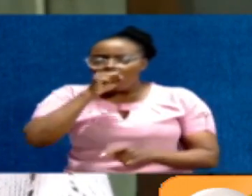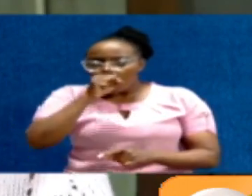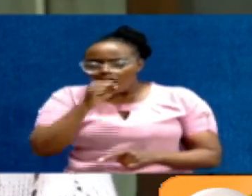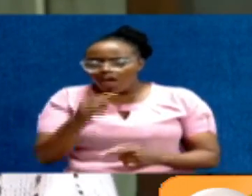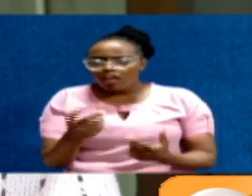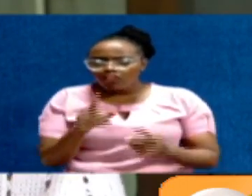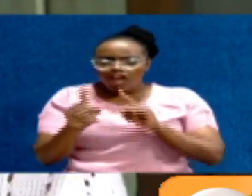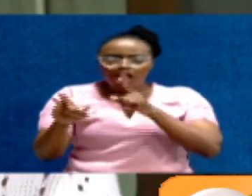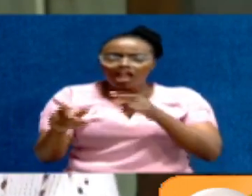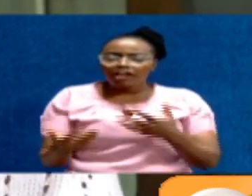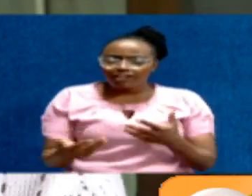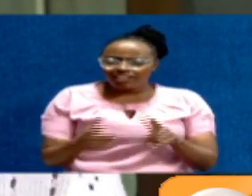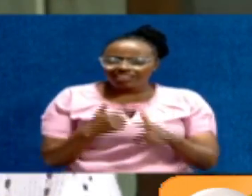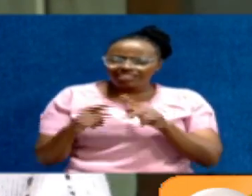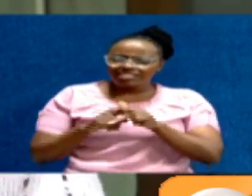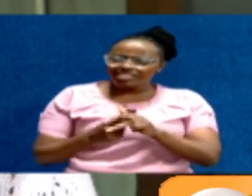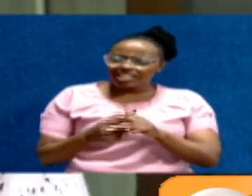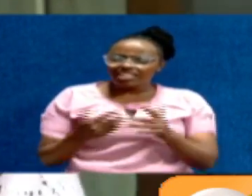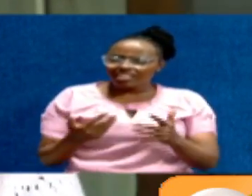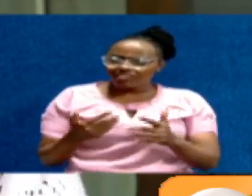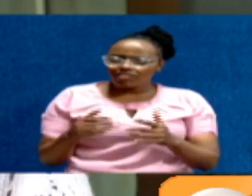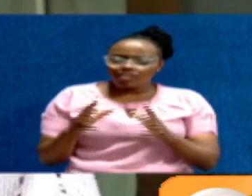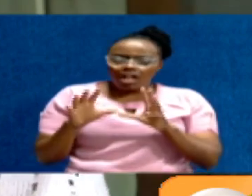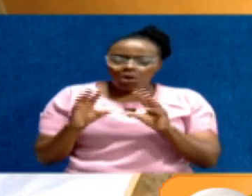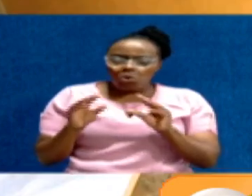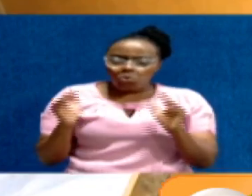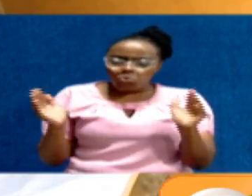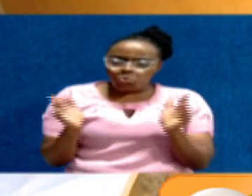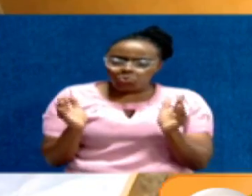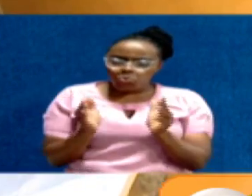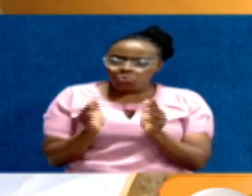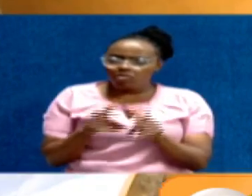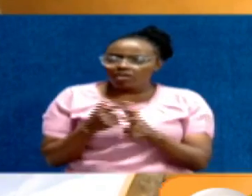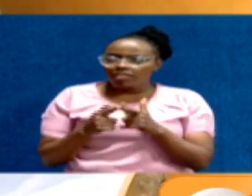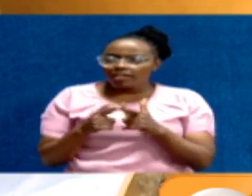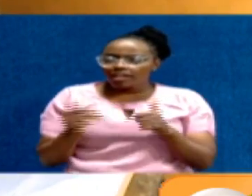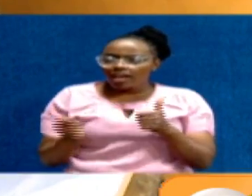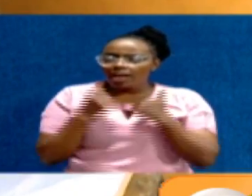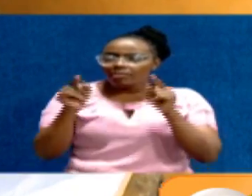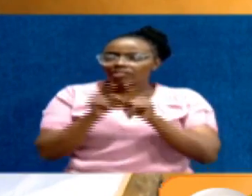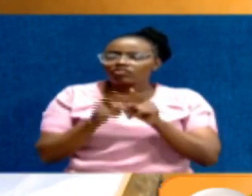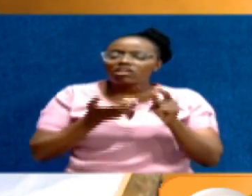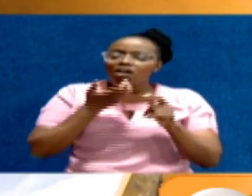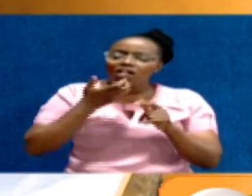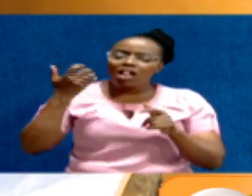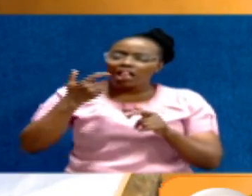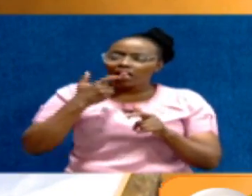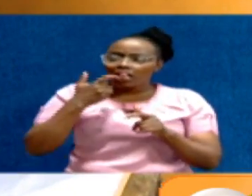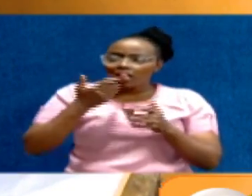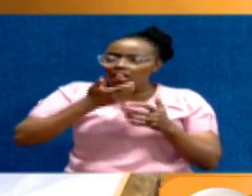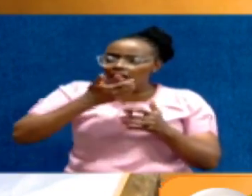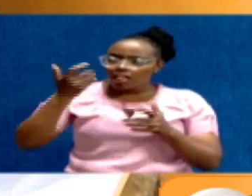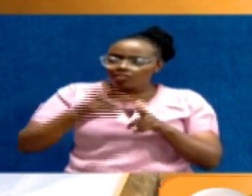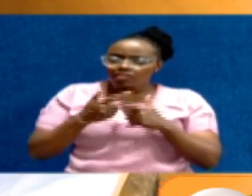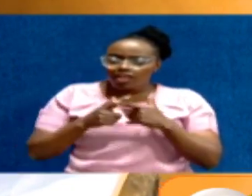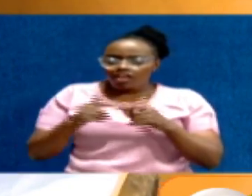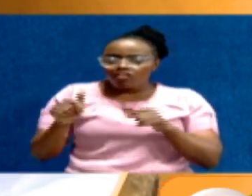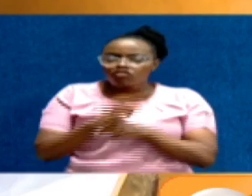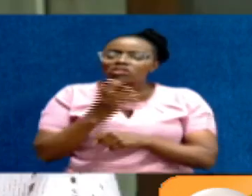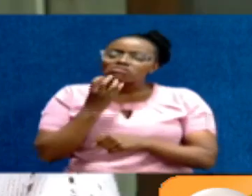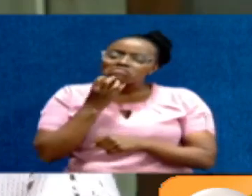anakoa. Sasa akaanza kuisha kabisa. Then came the partial removal of his tongue and his